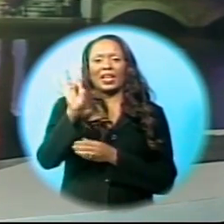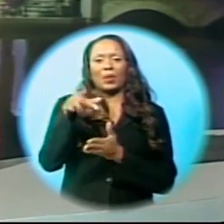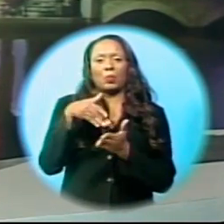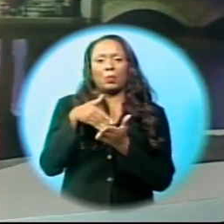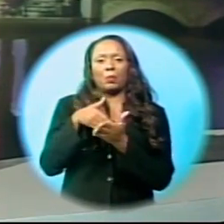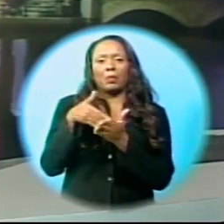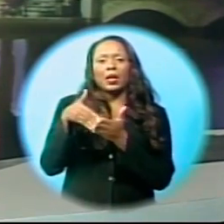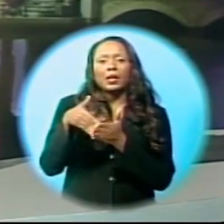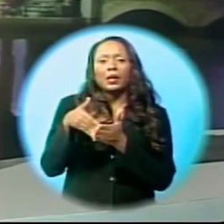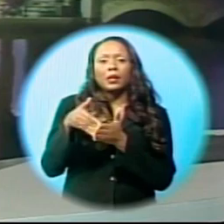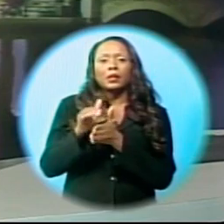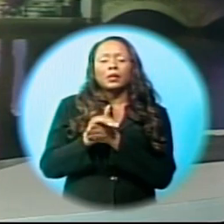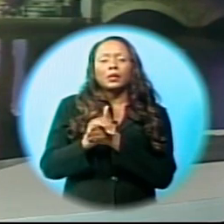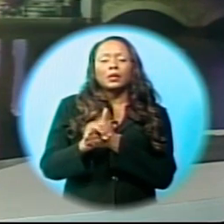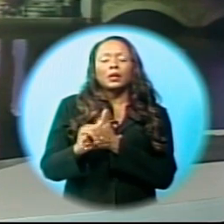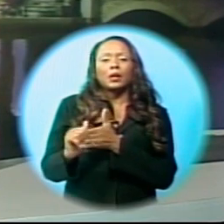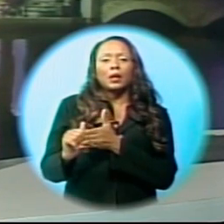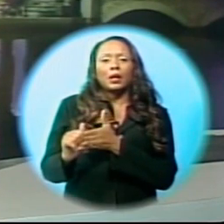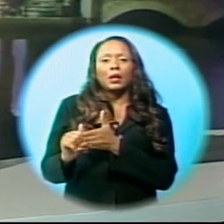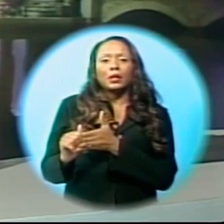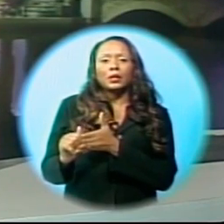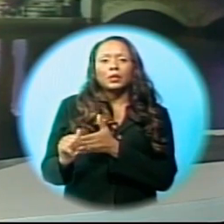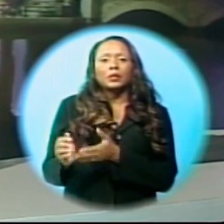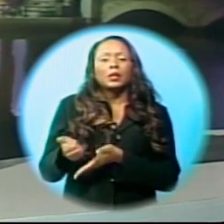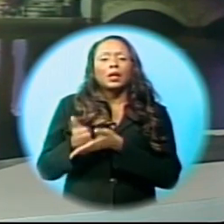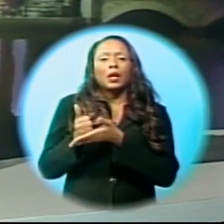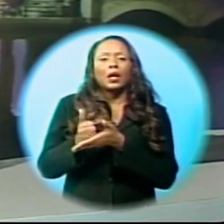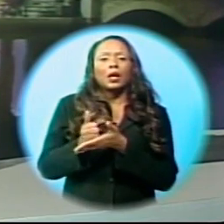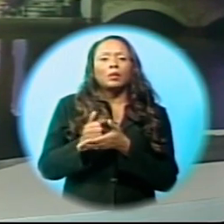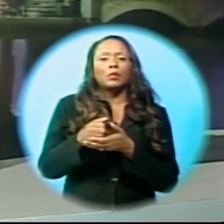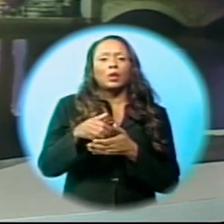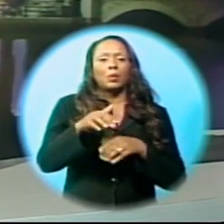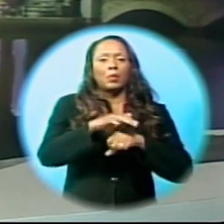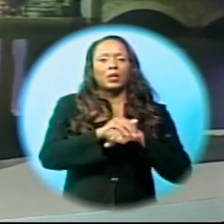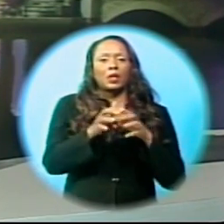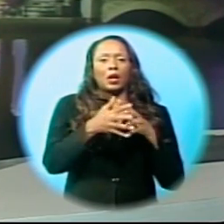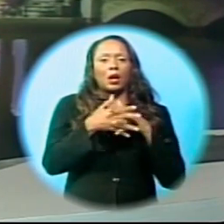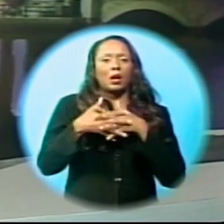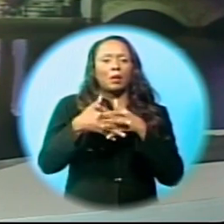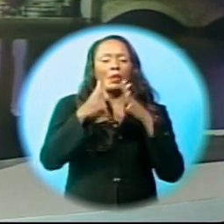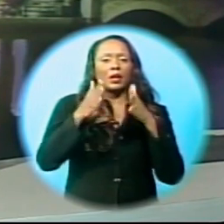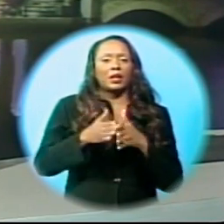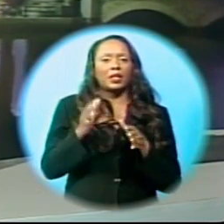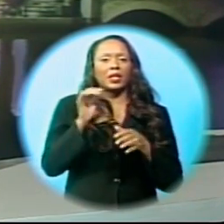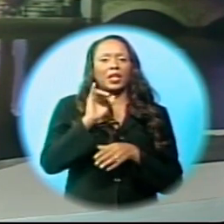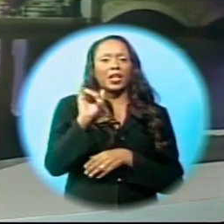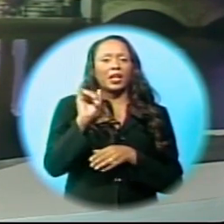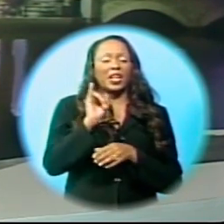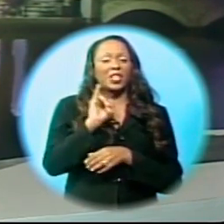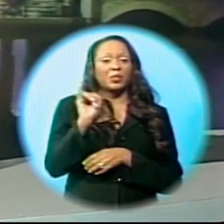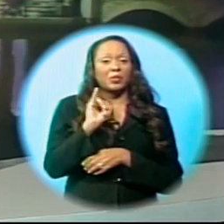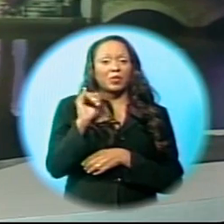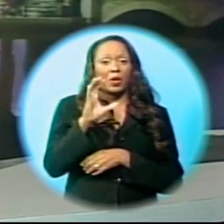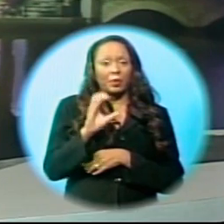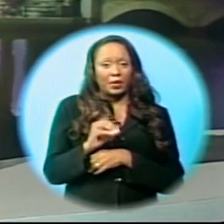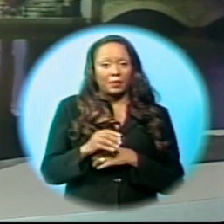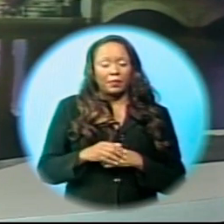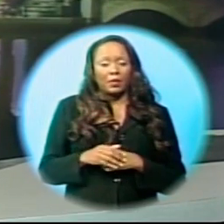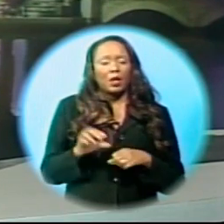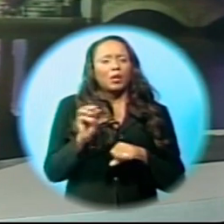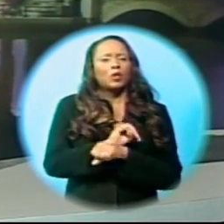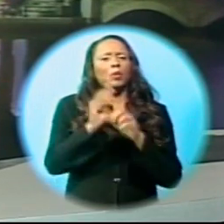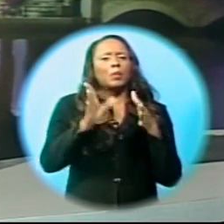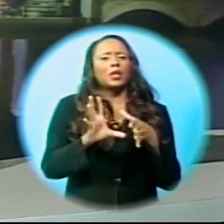$8 million cash injection to help the British American insurance company Barbados Limited. Finance Minister Chris Sinclair made that disclosure